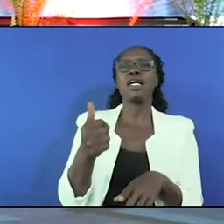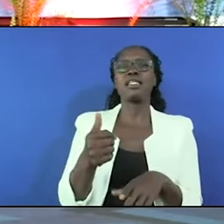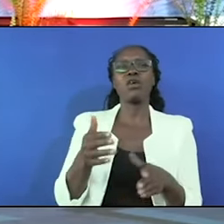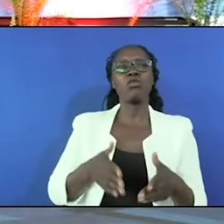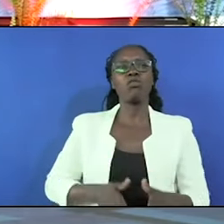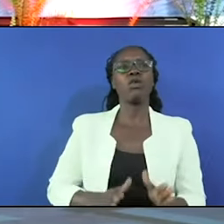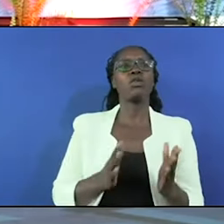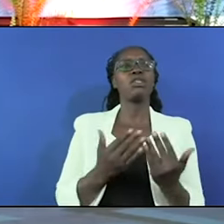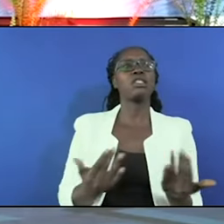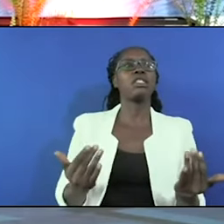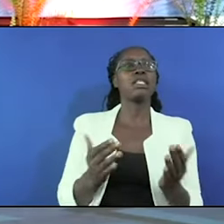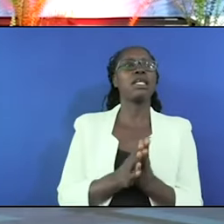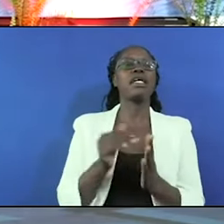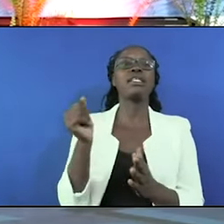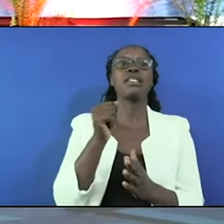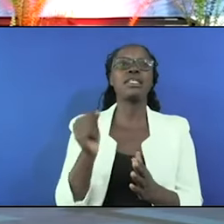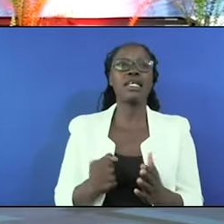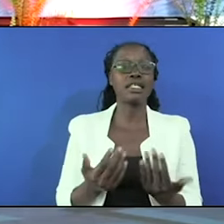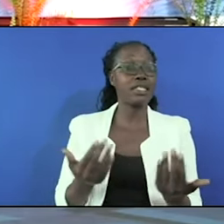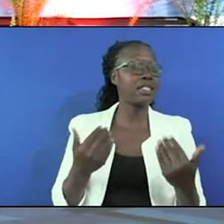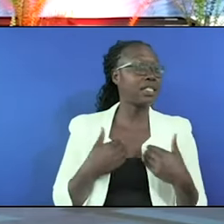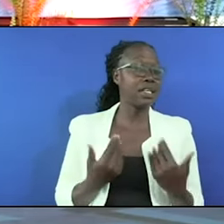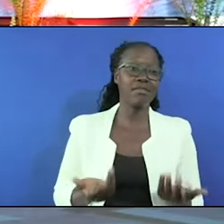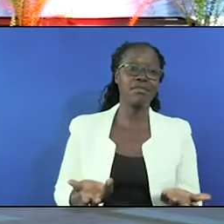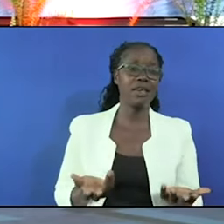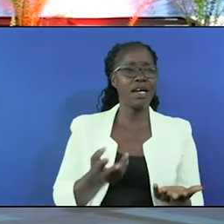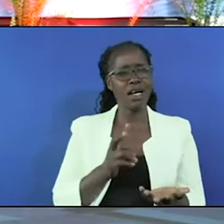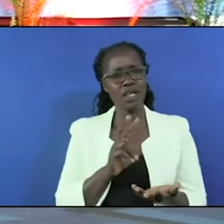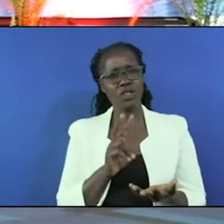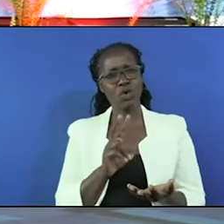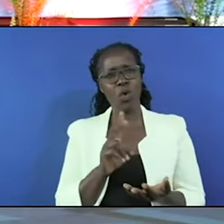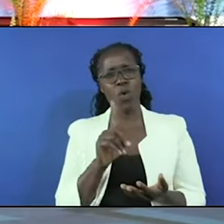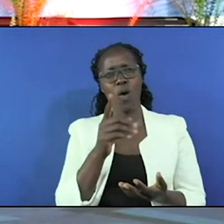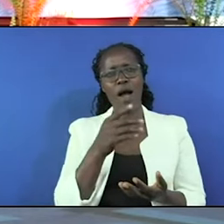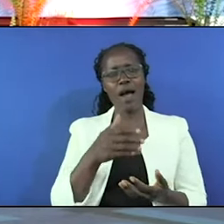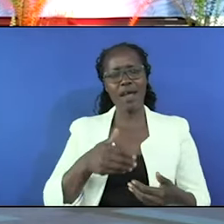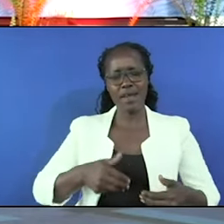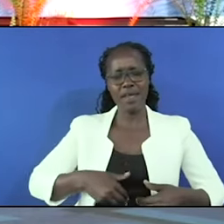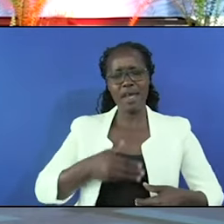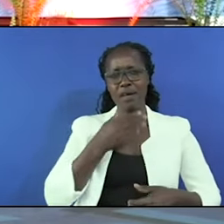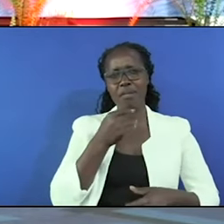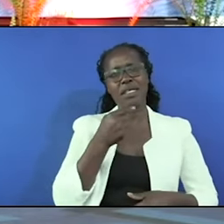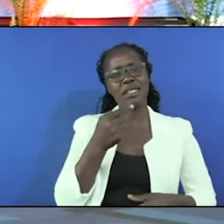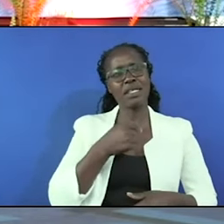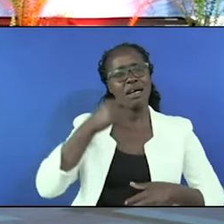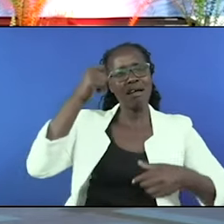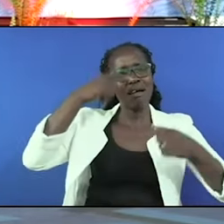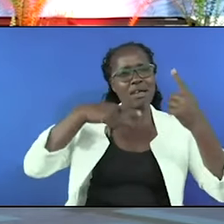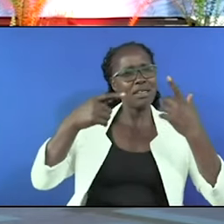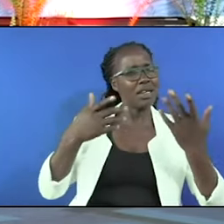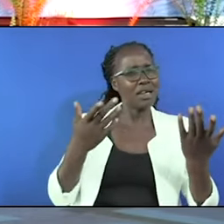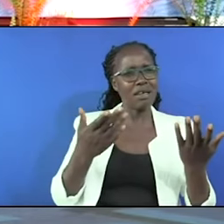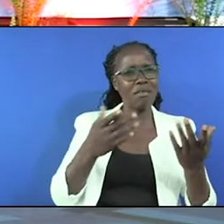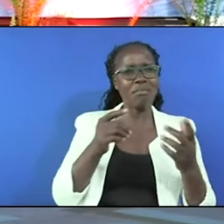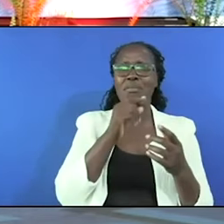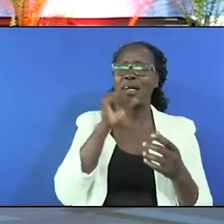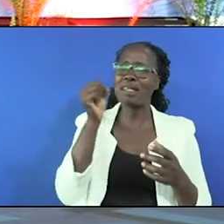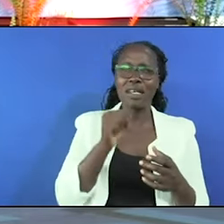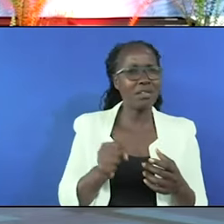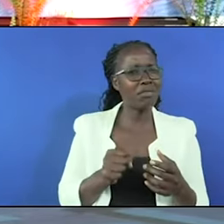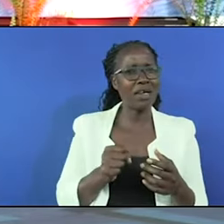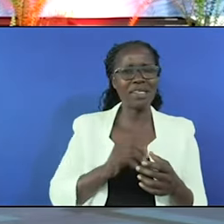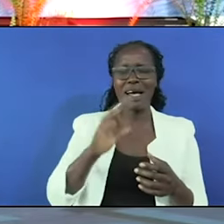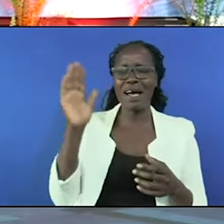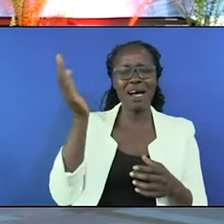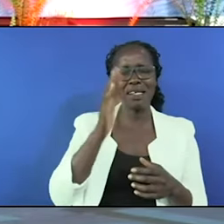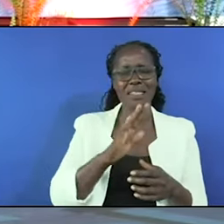children and has grandchildren. And I saw one of the young men crying, saying, my grandmother, me, I've never